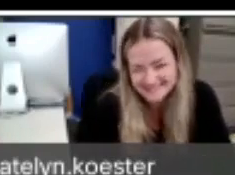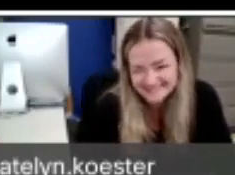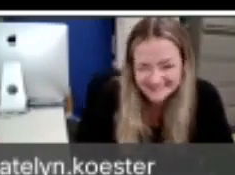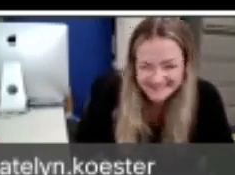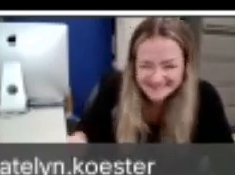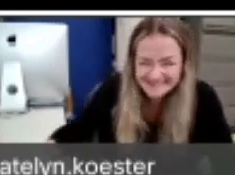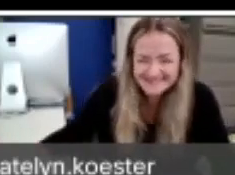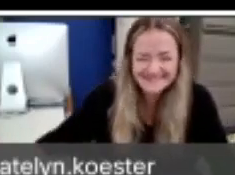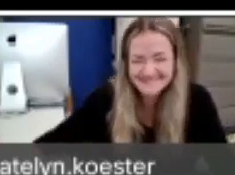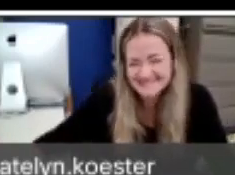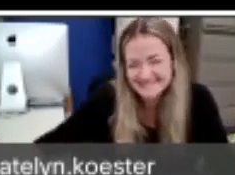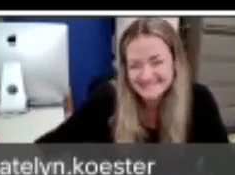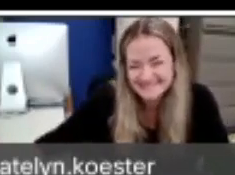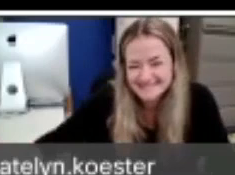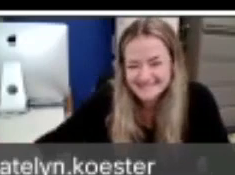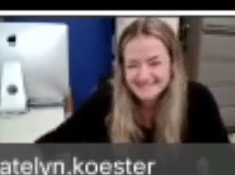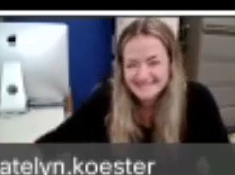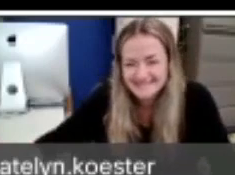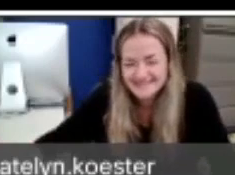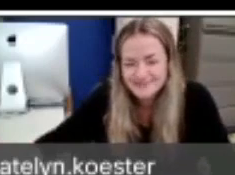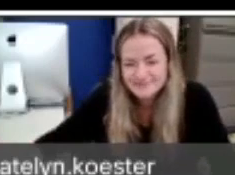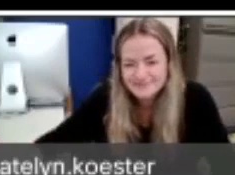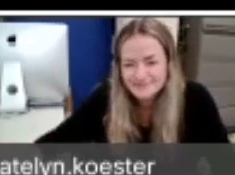How do you learn how to sign?